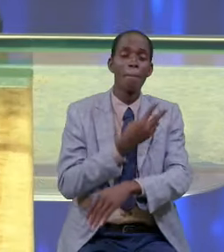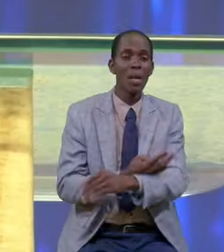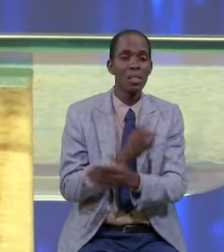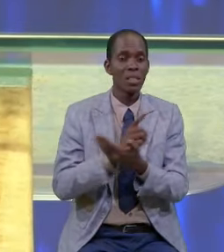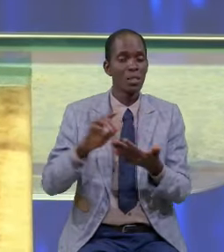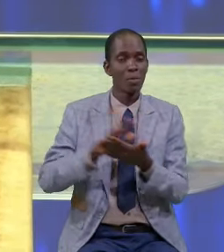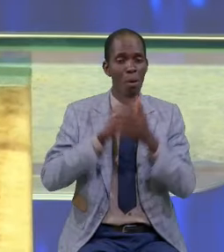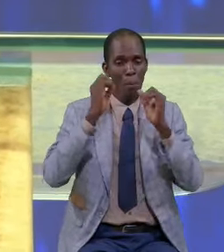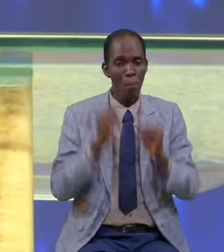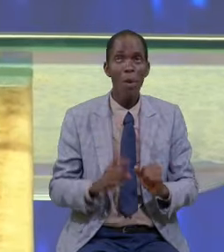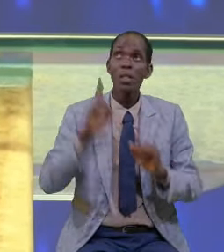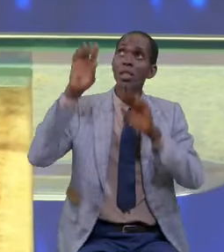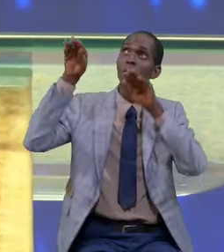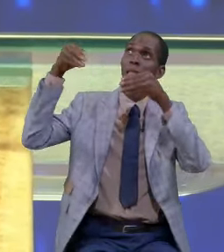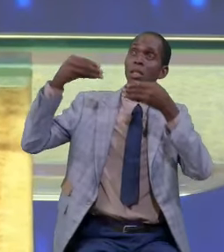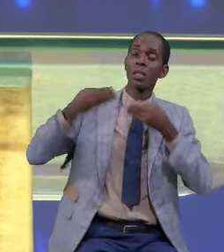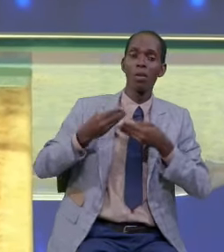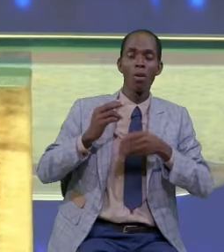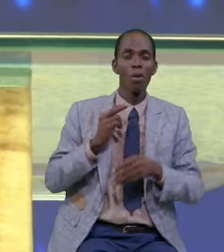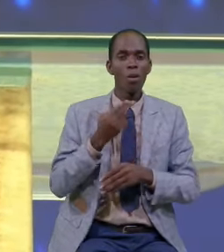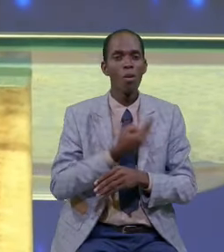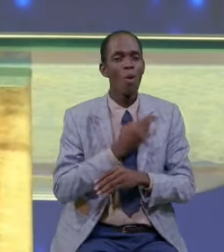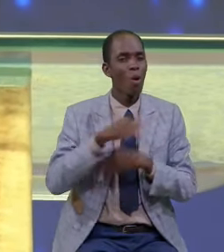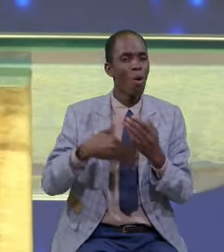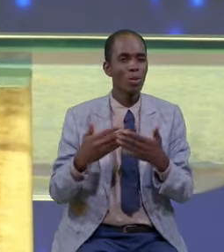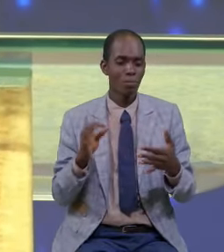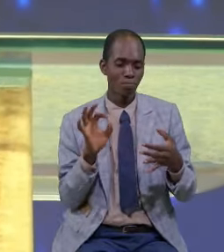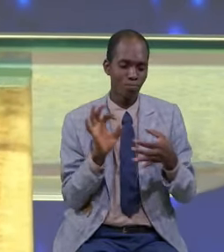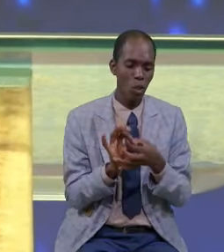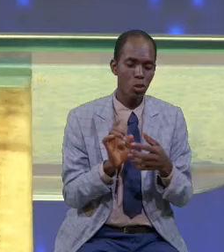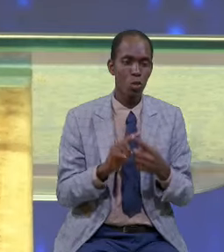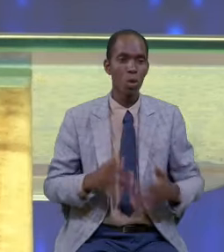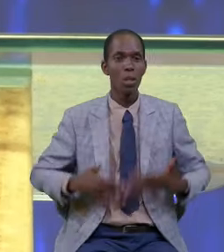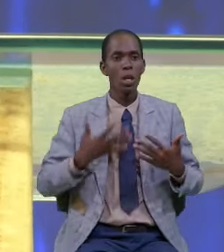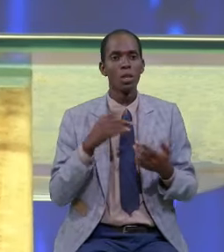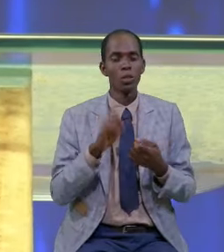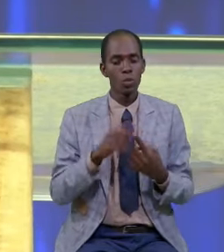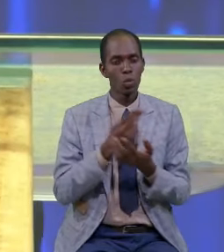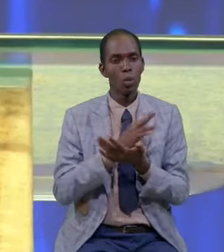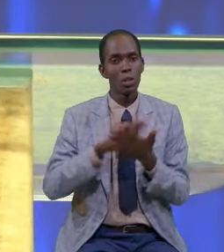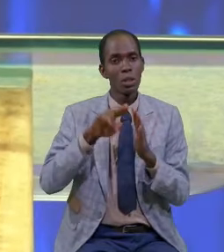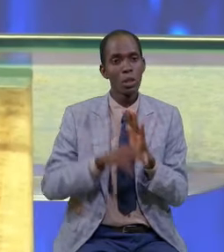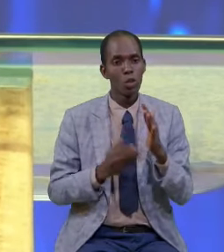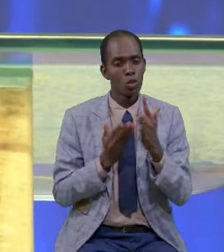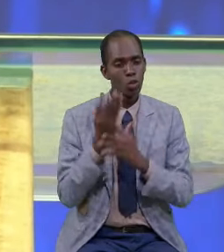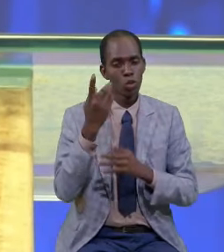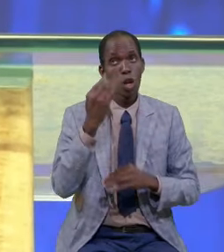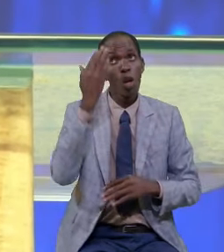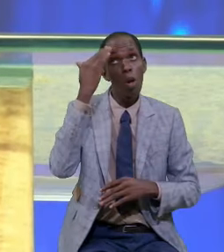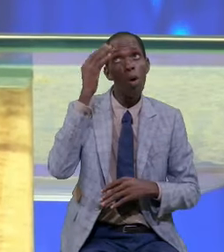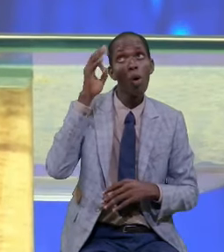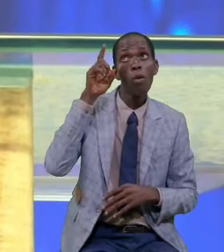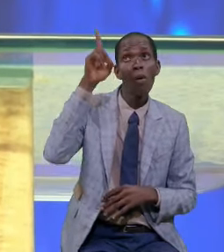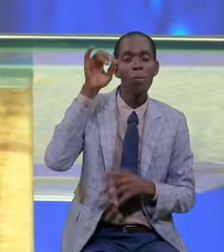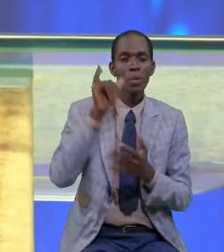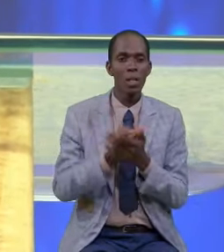unto us all things that pertain unto life and to godliness through the knowledge of him that has